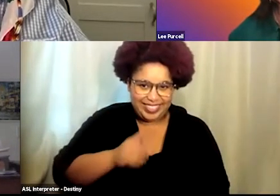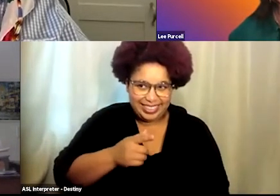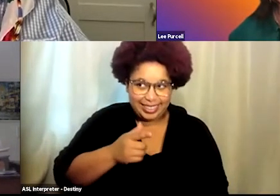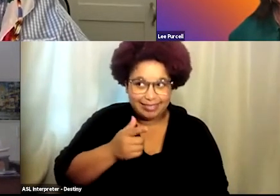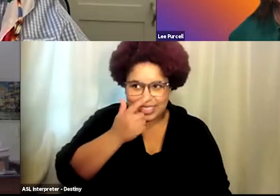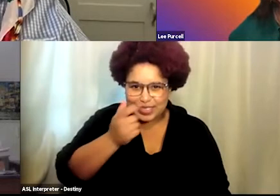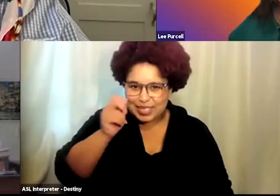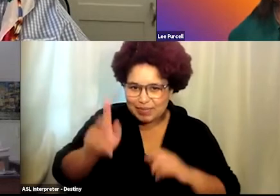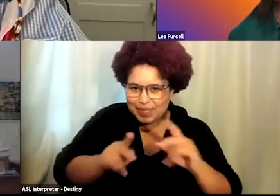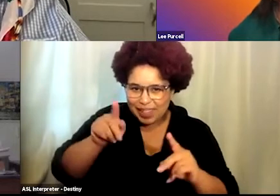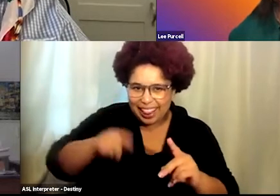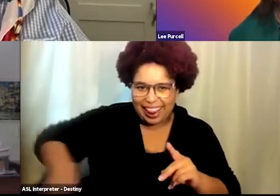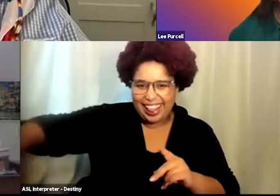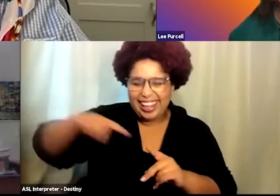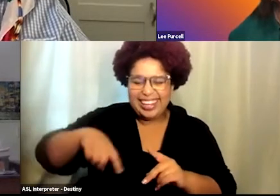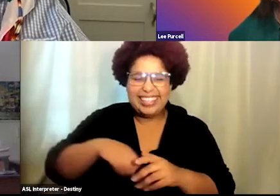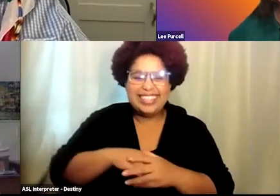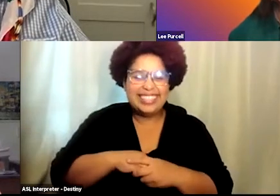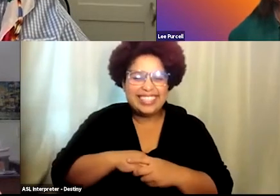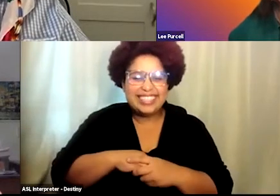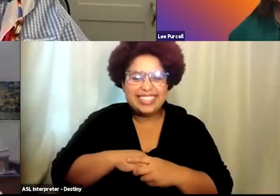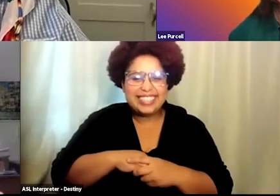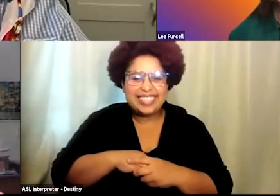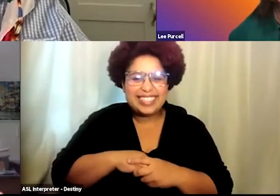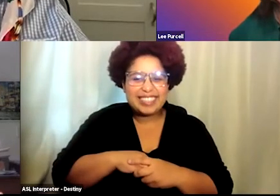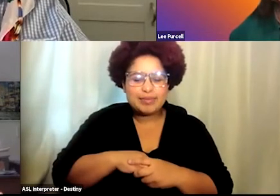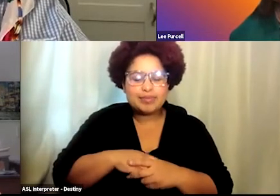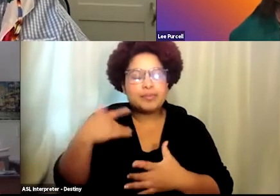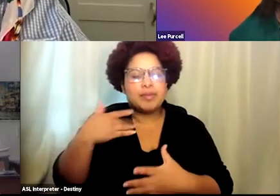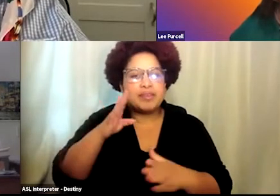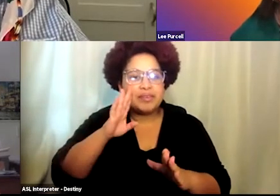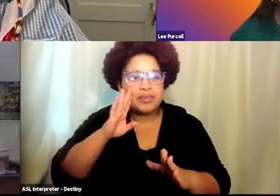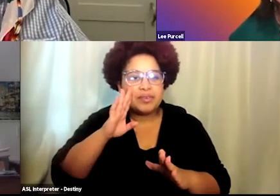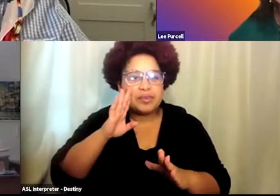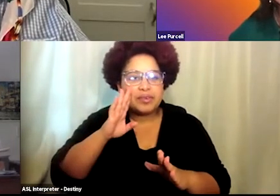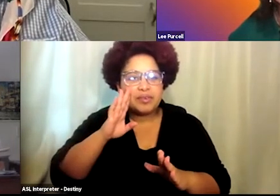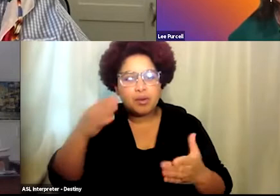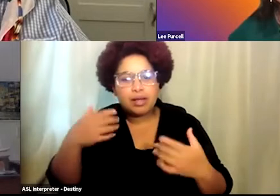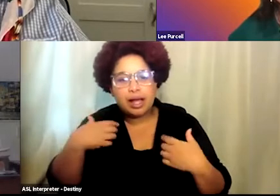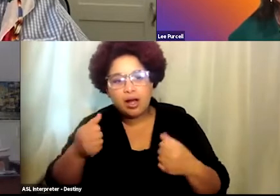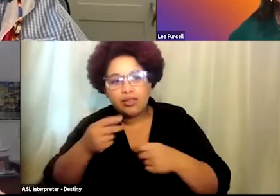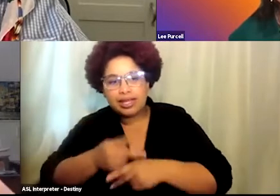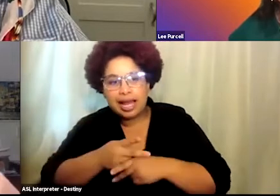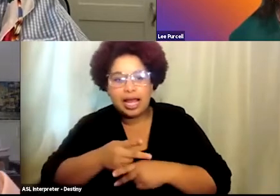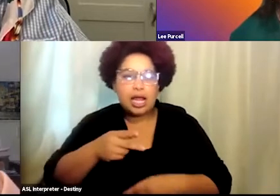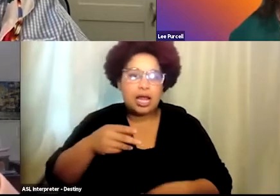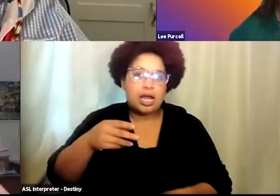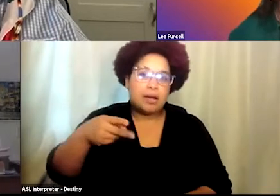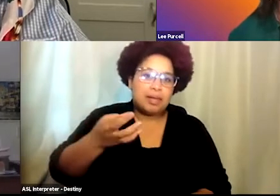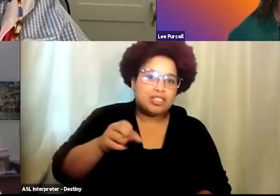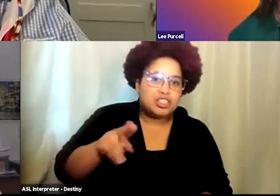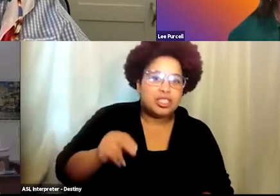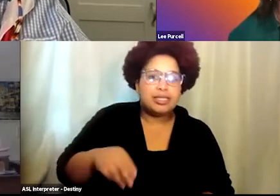people. Now, we do focus on the necessities like healthcare and pensions and entitlements